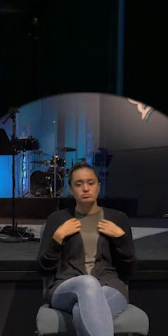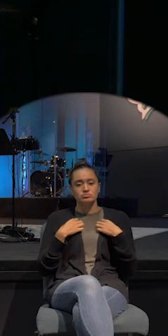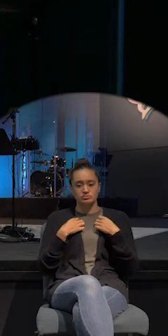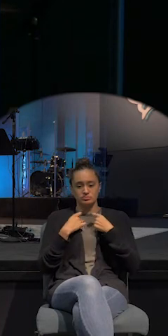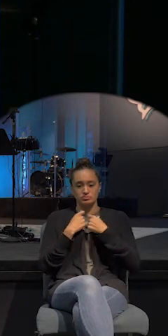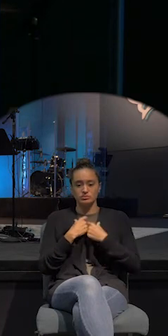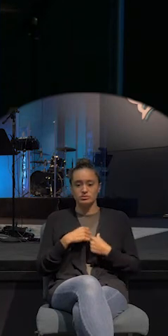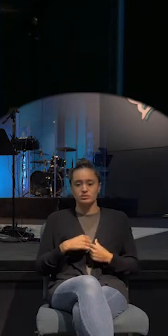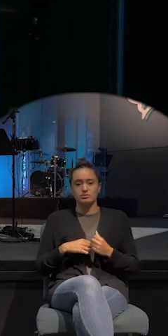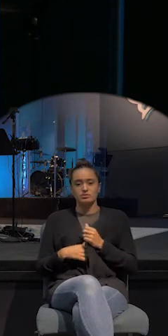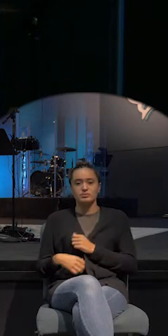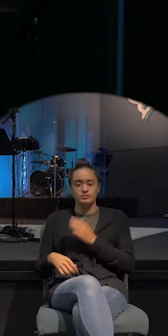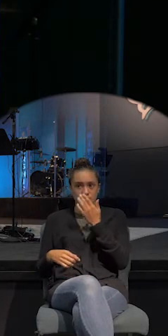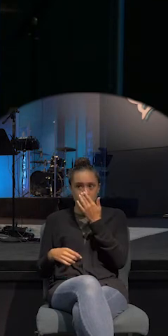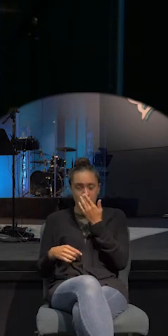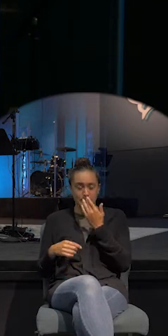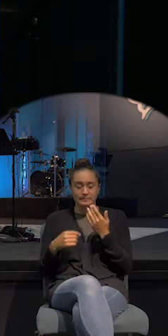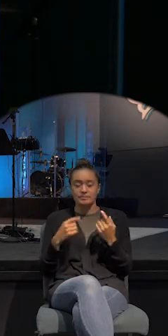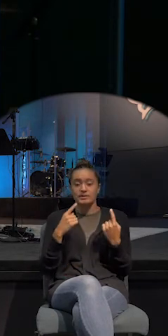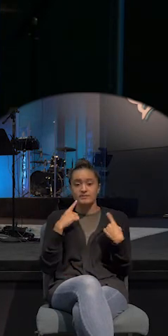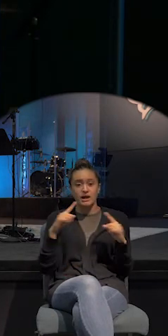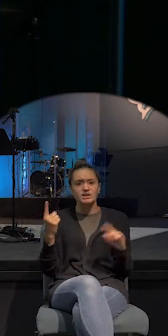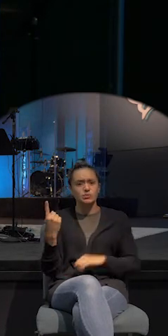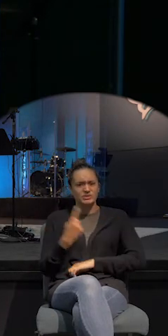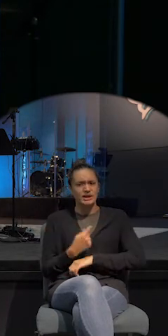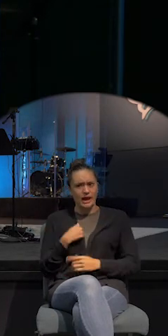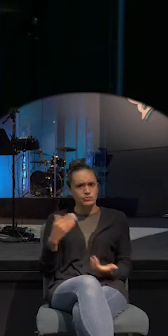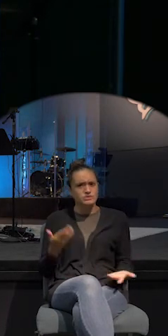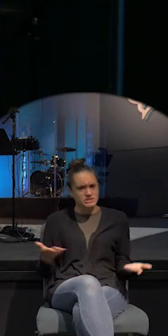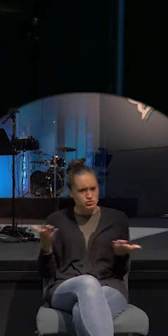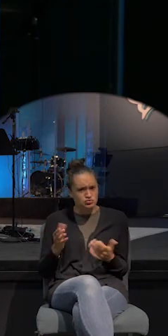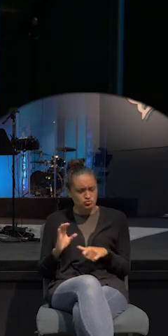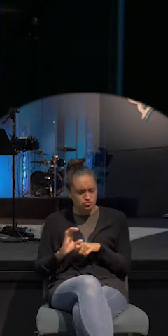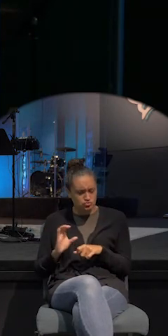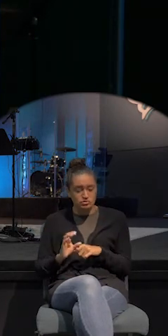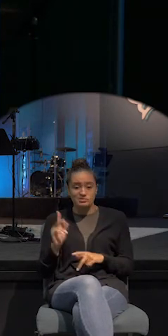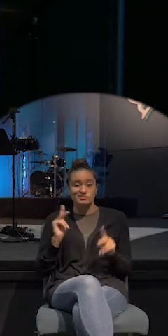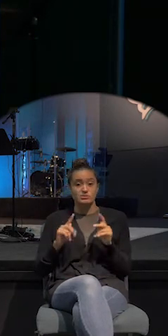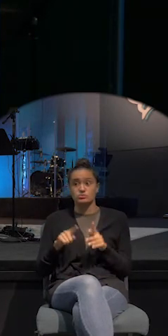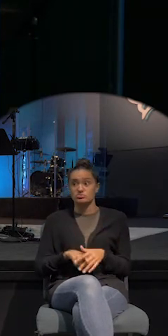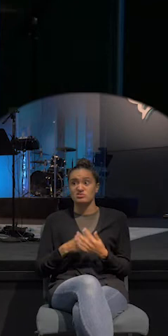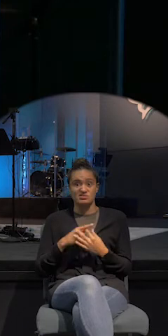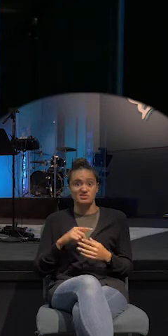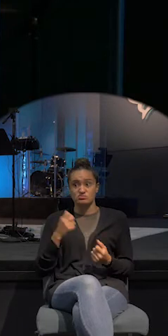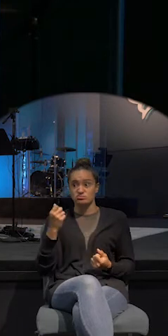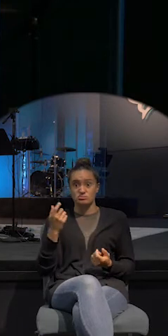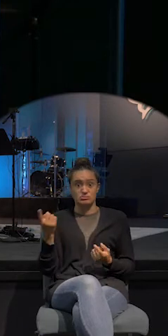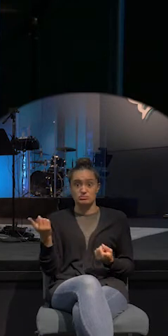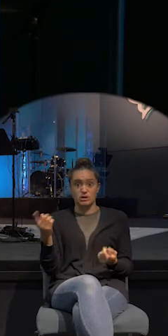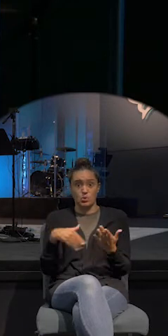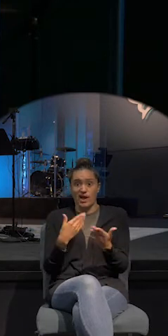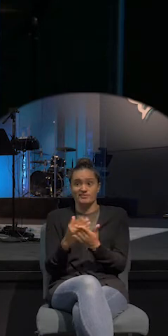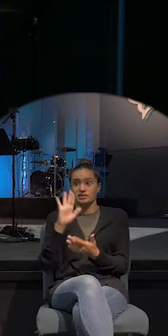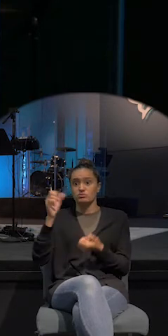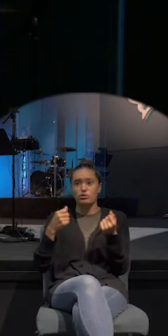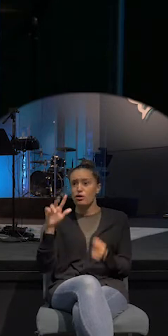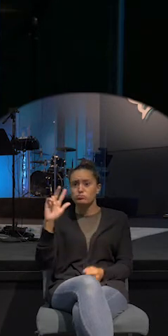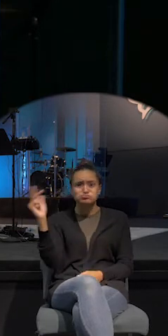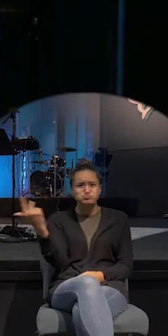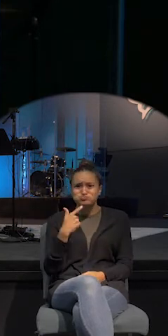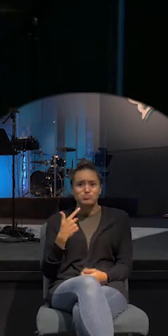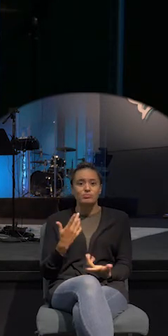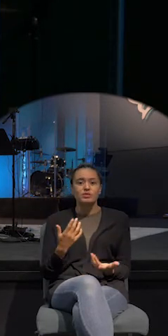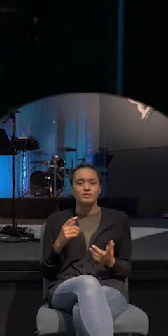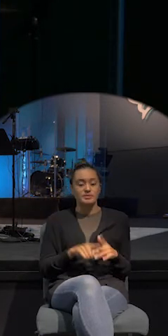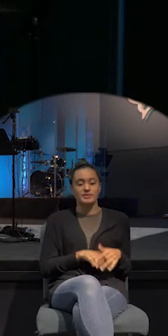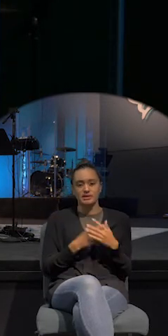one day I was here, and people started driving up because from the very beginning, when